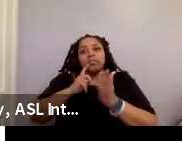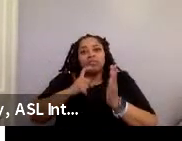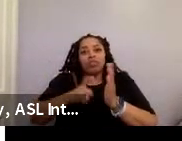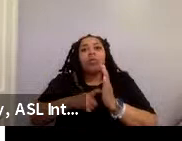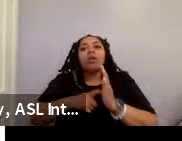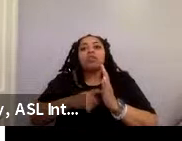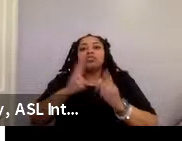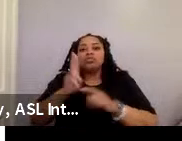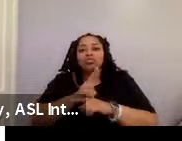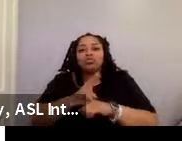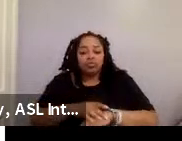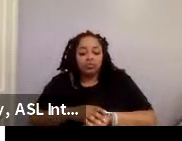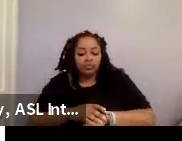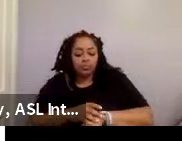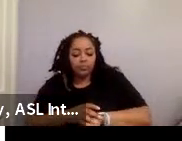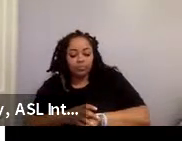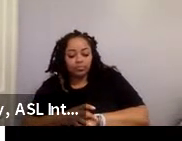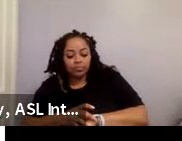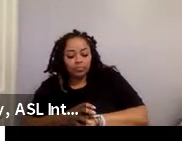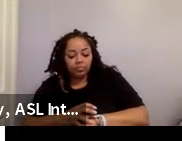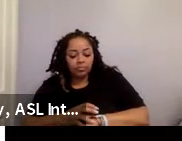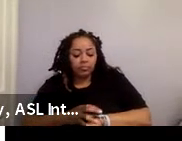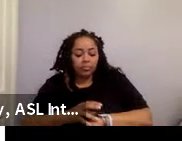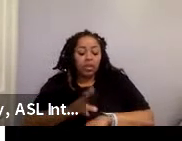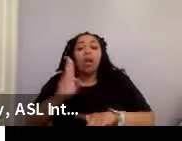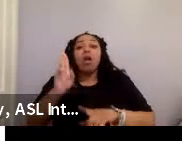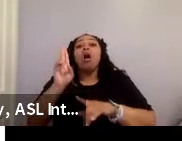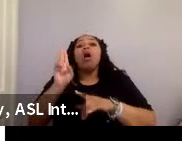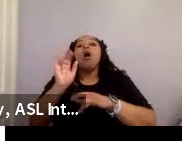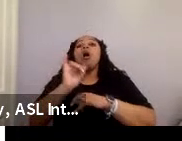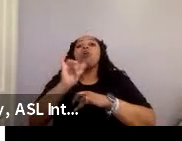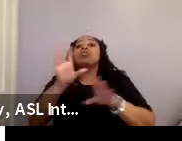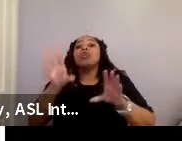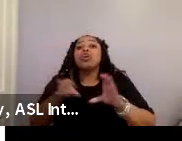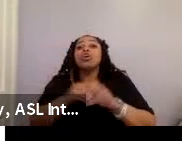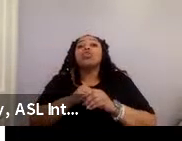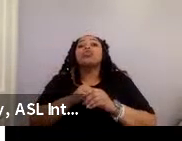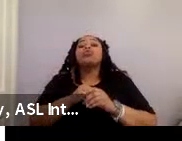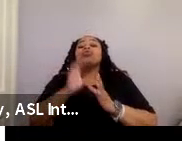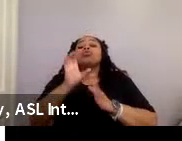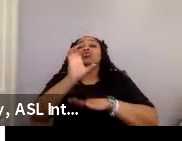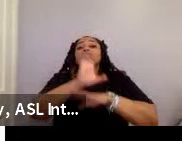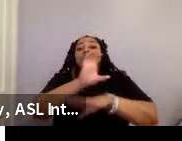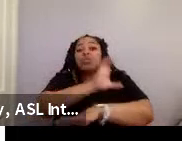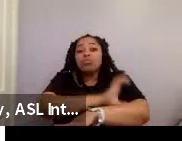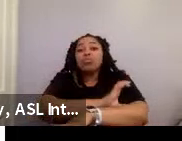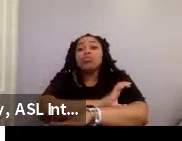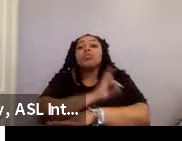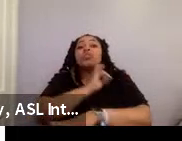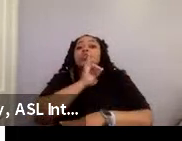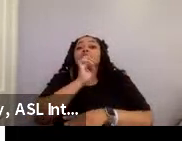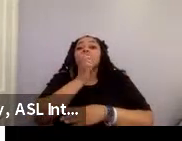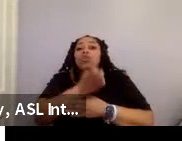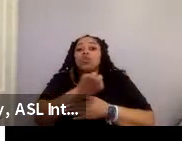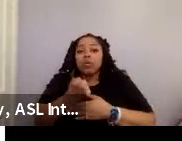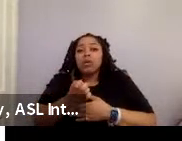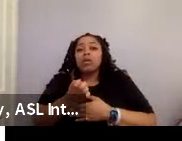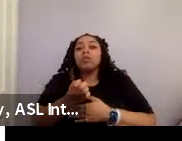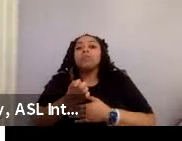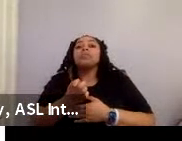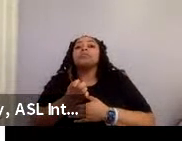equipment. It also includes computers, ancillary equipment, including